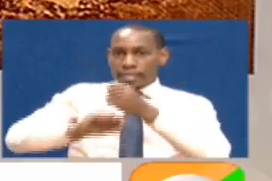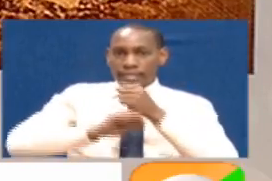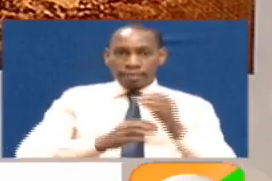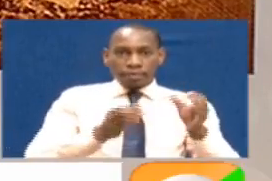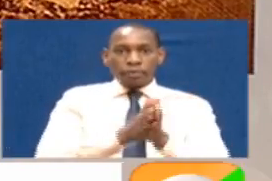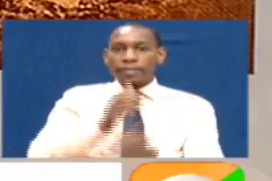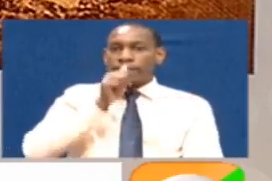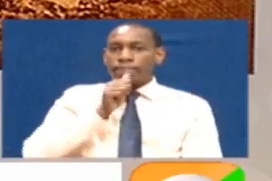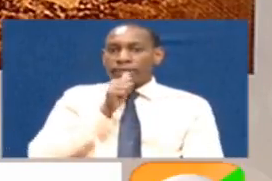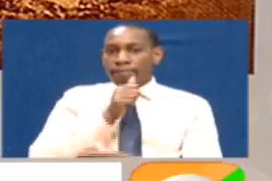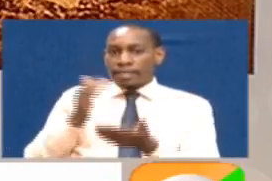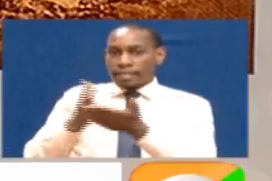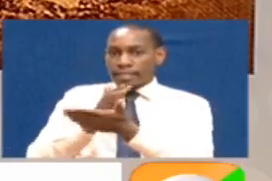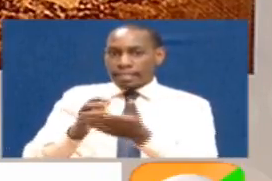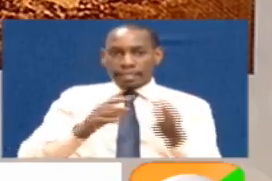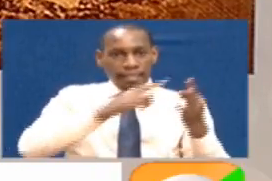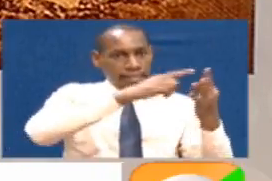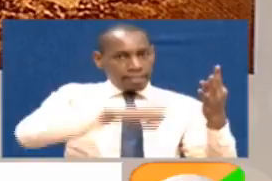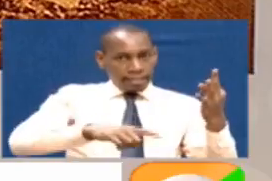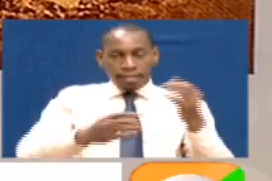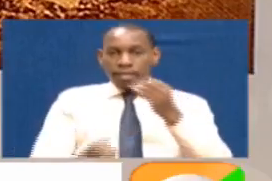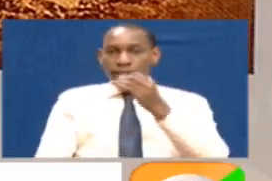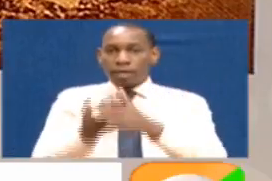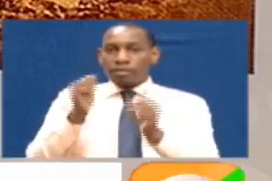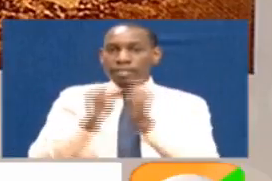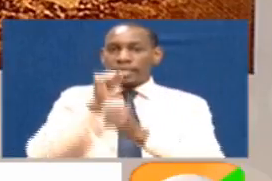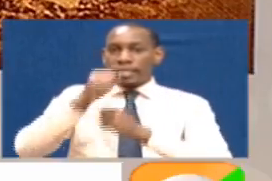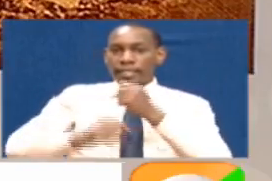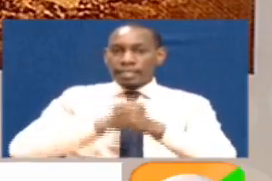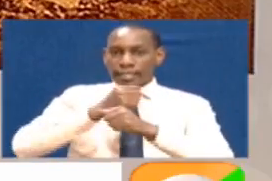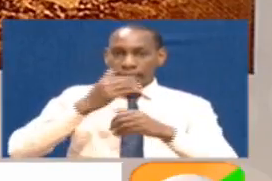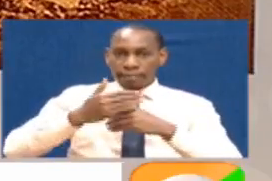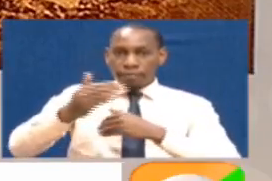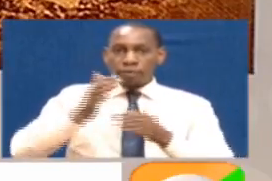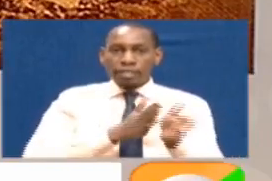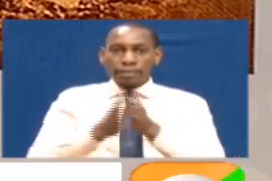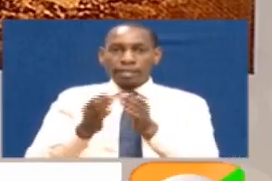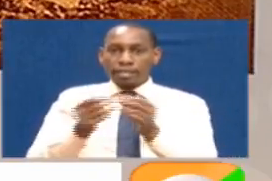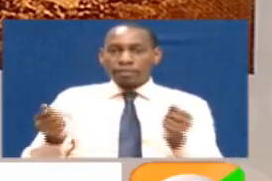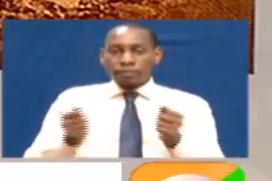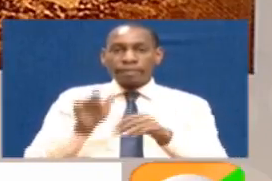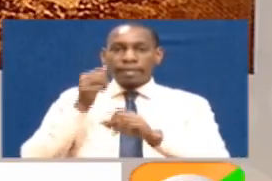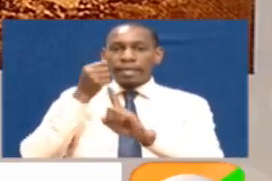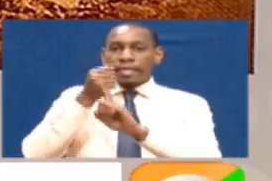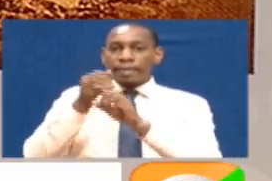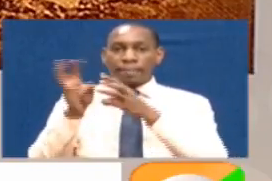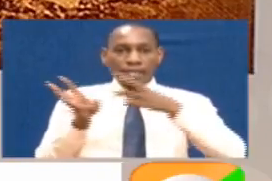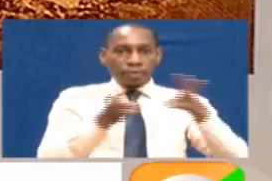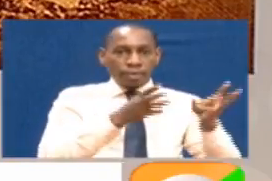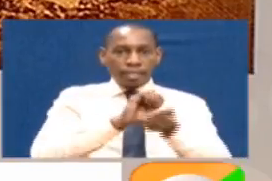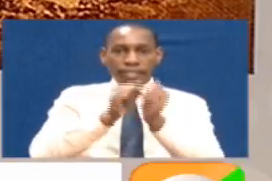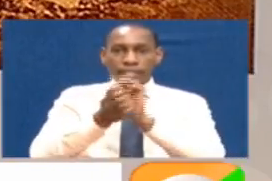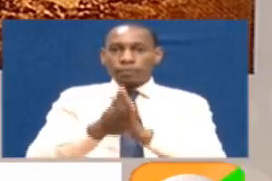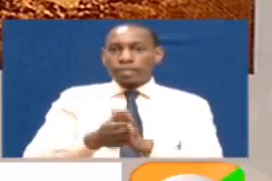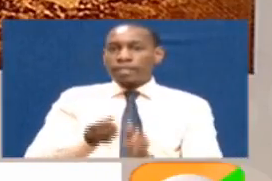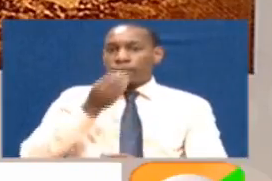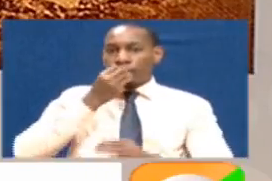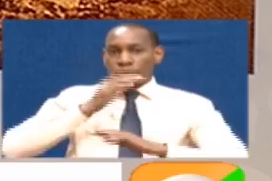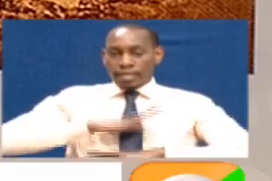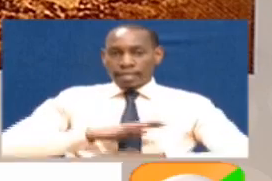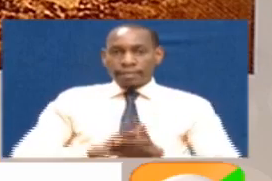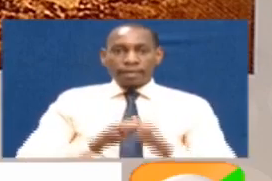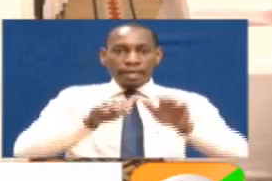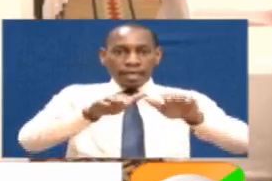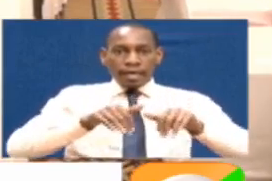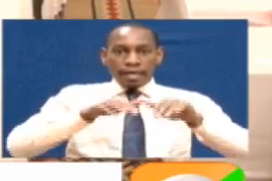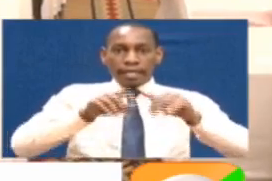and private sector players, have come up with a 10-year plan to deal with the effects of climate change and ensure food security.